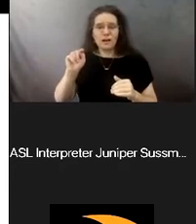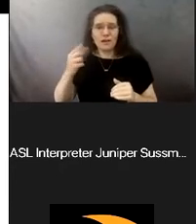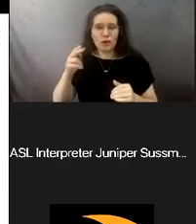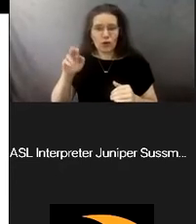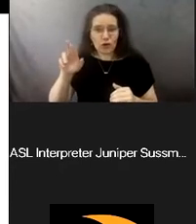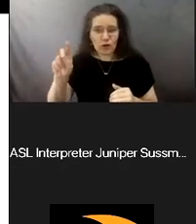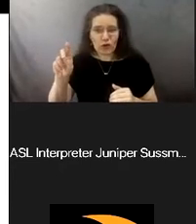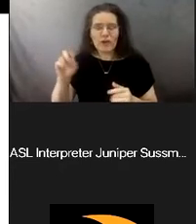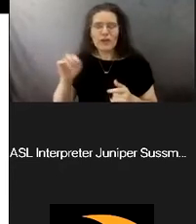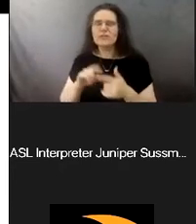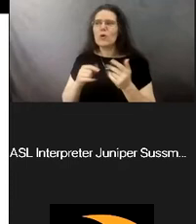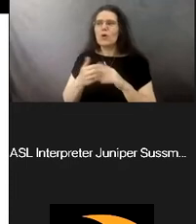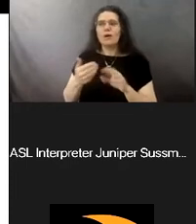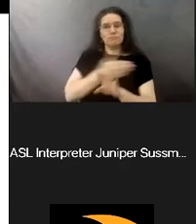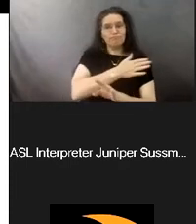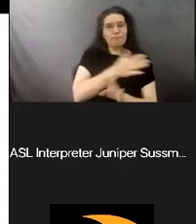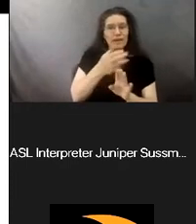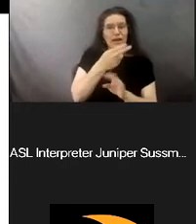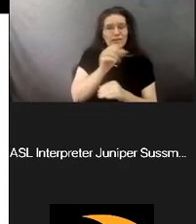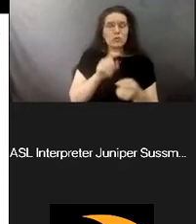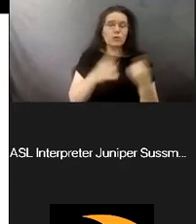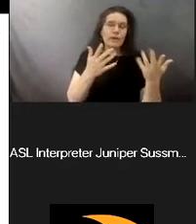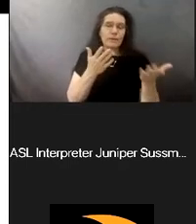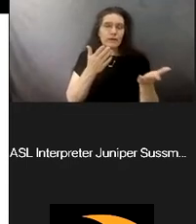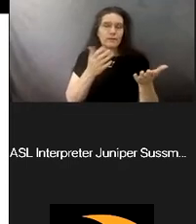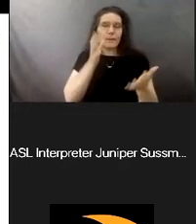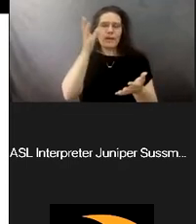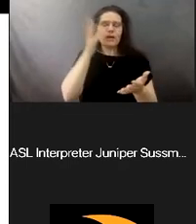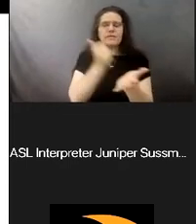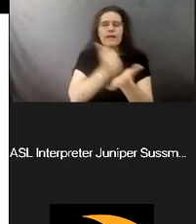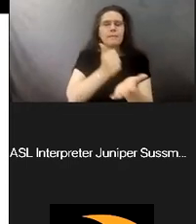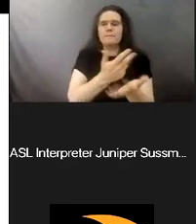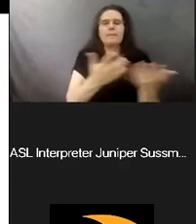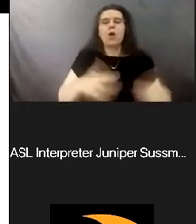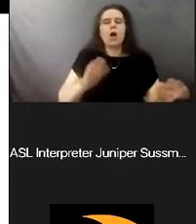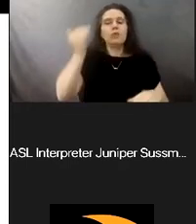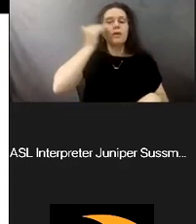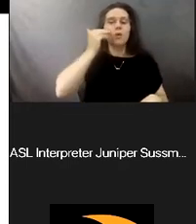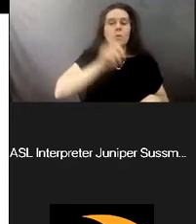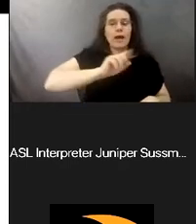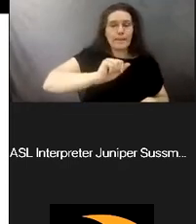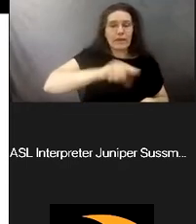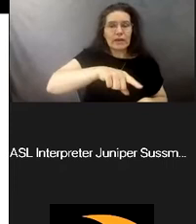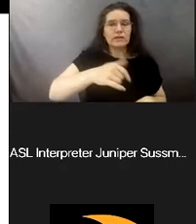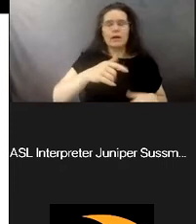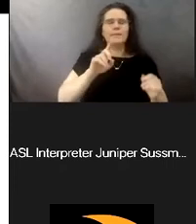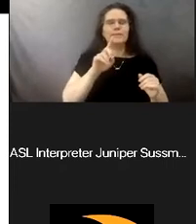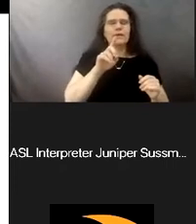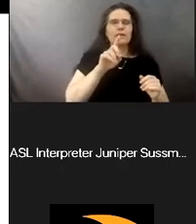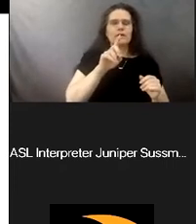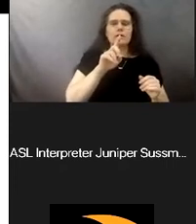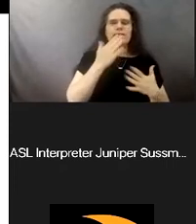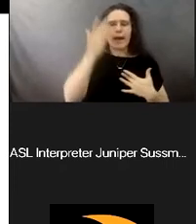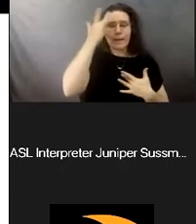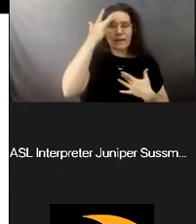already had a pre-existing condition like diabetes when they were younger, now they're figuring out how to manage it more independently. And